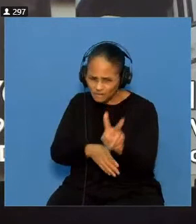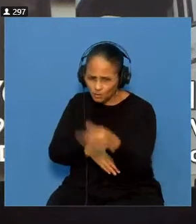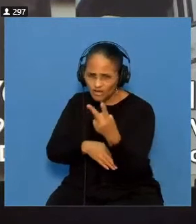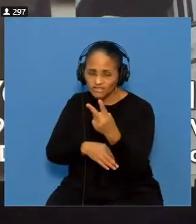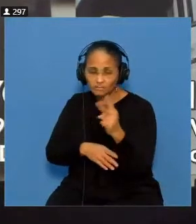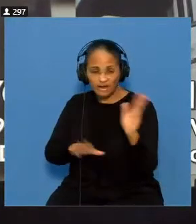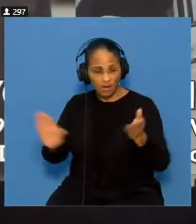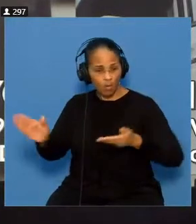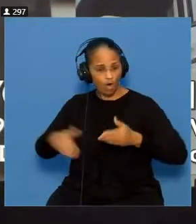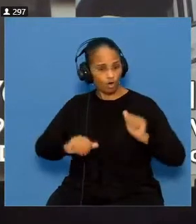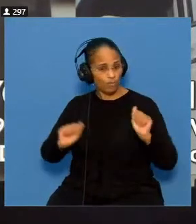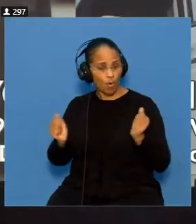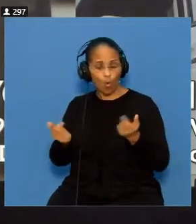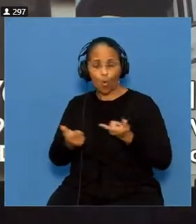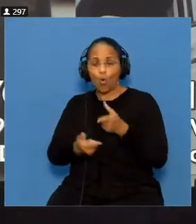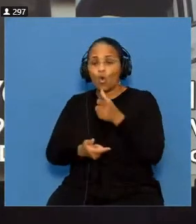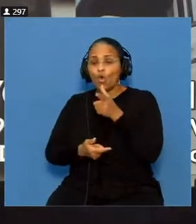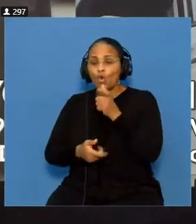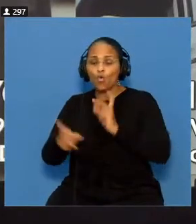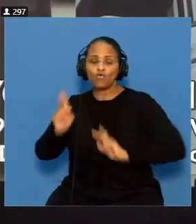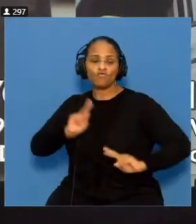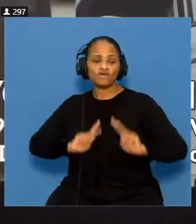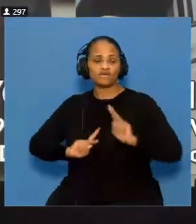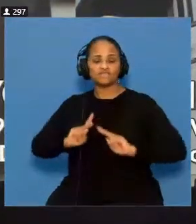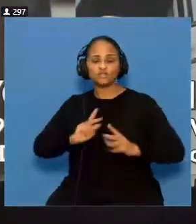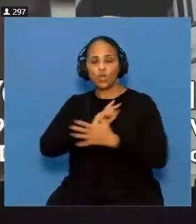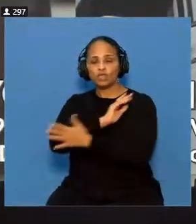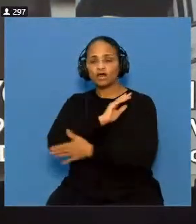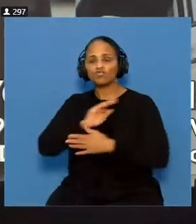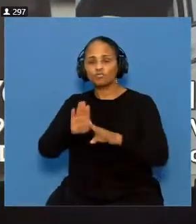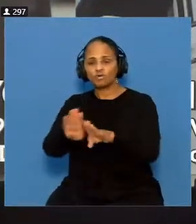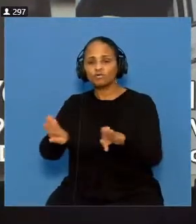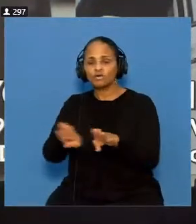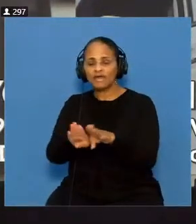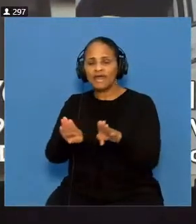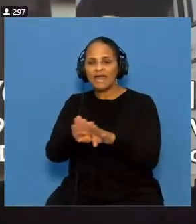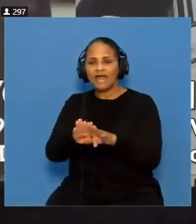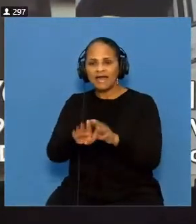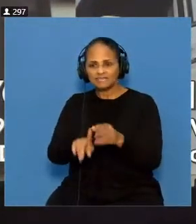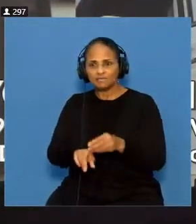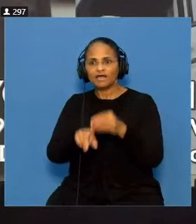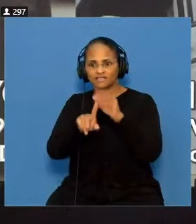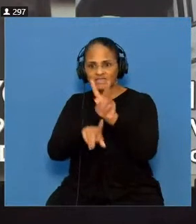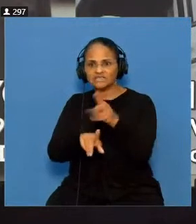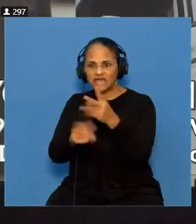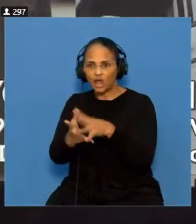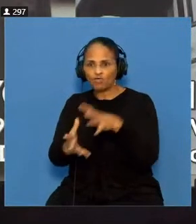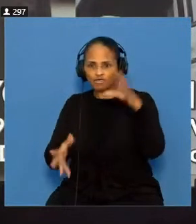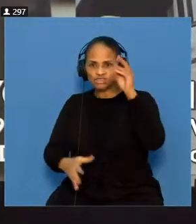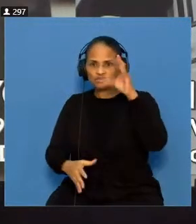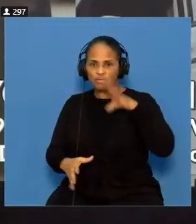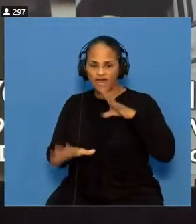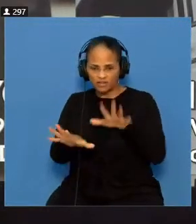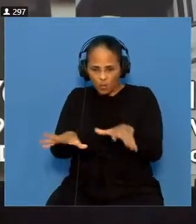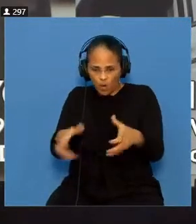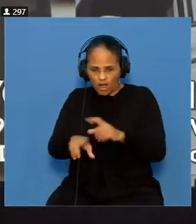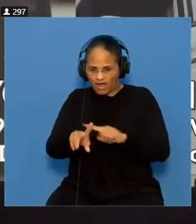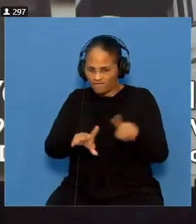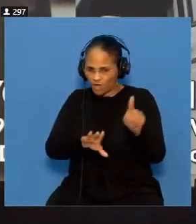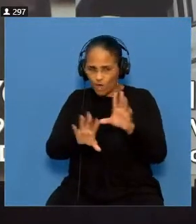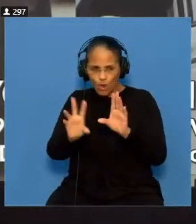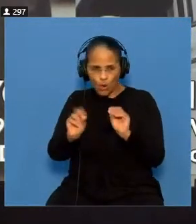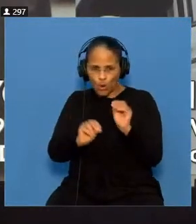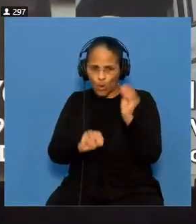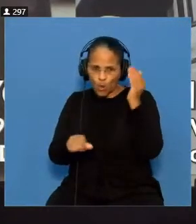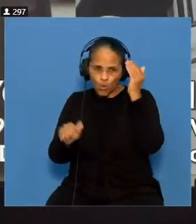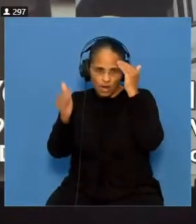welcome anyone to visit the country of Bermuda, especially, I would say, the second richest man in the world. I have no knowledge of any